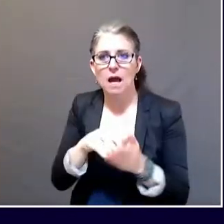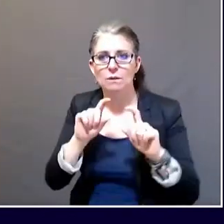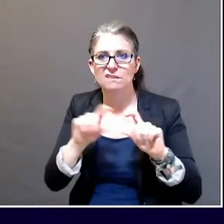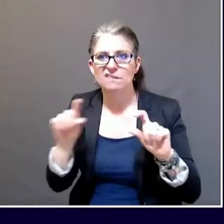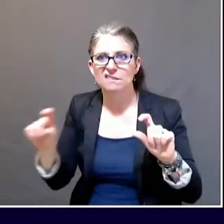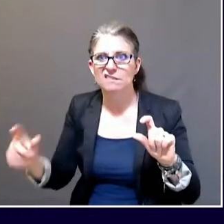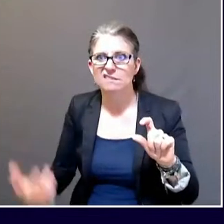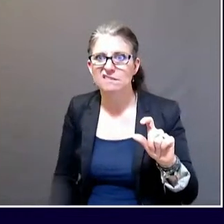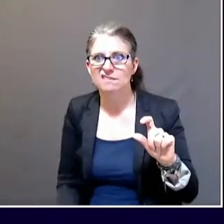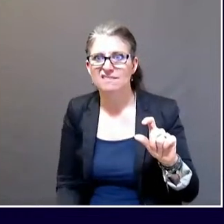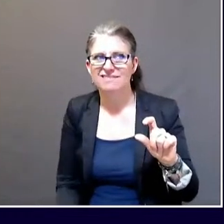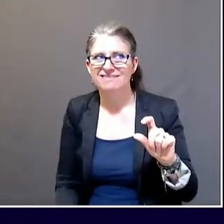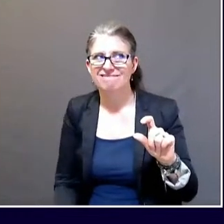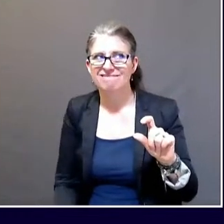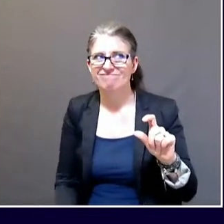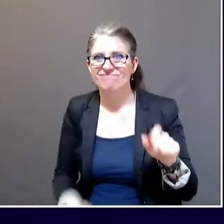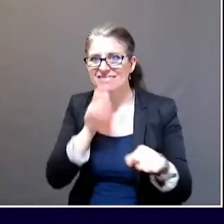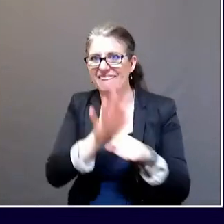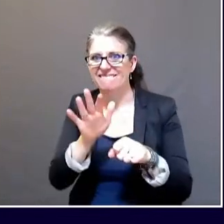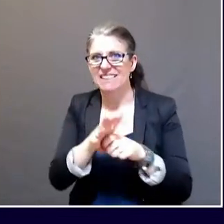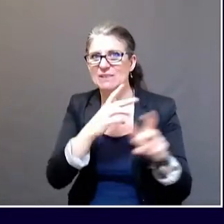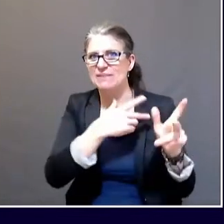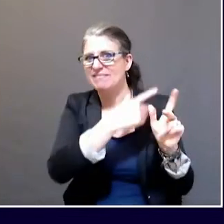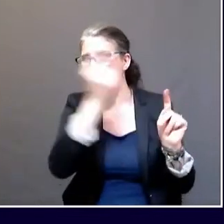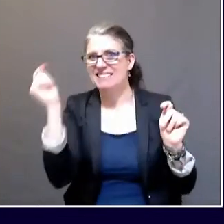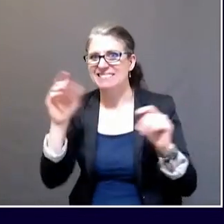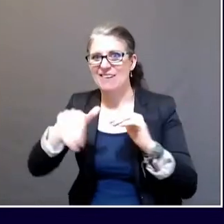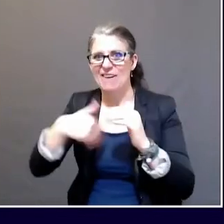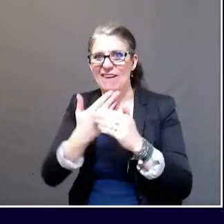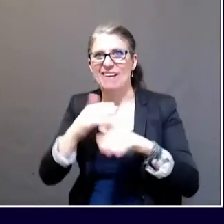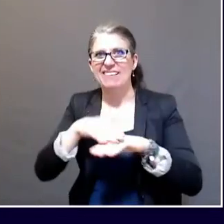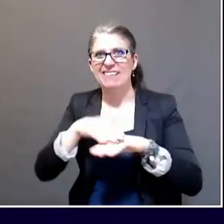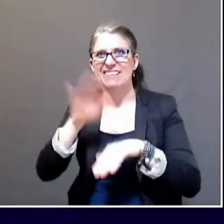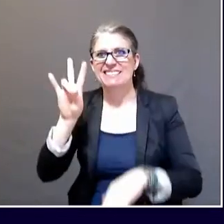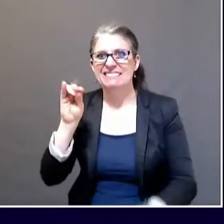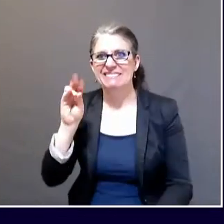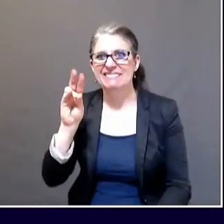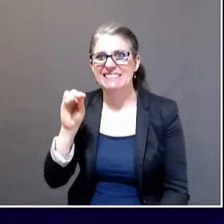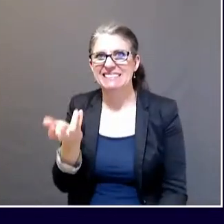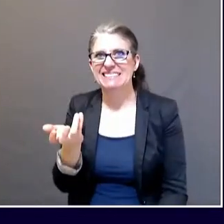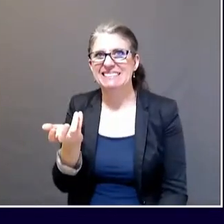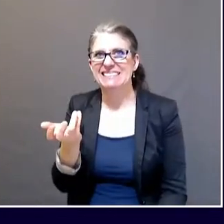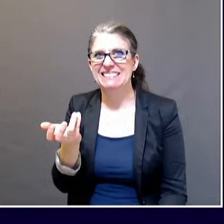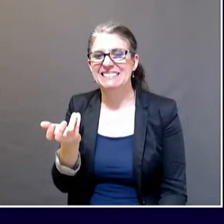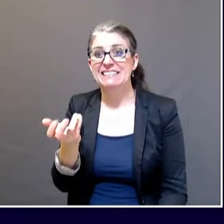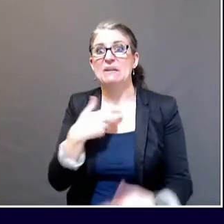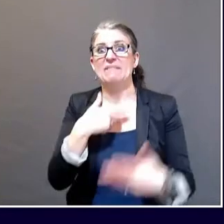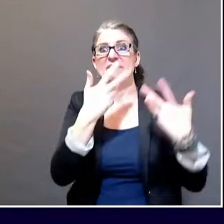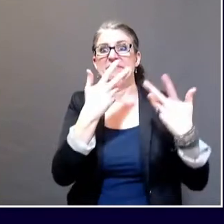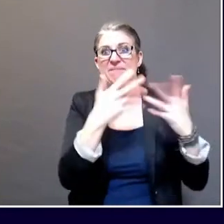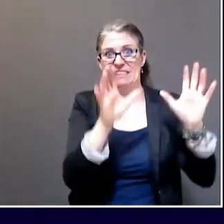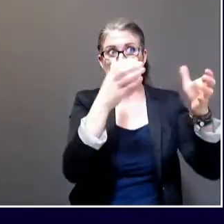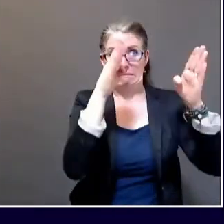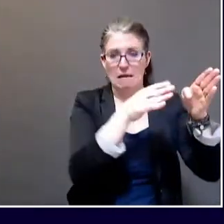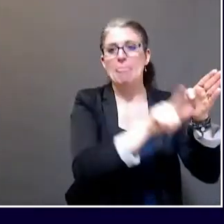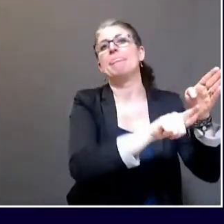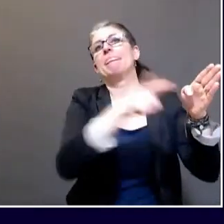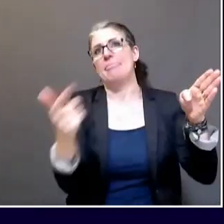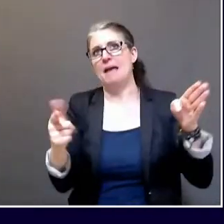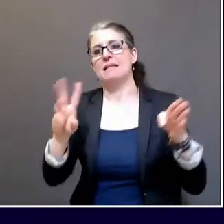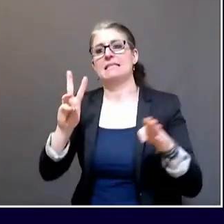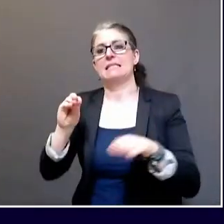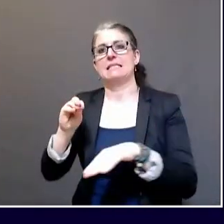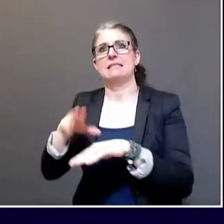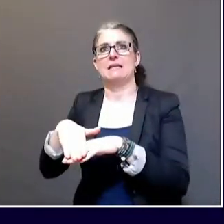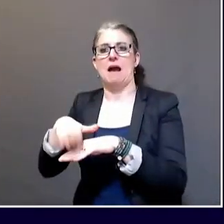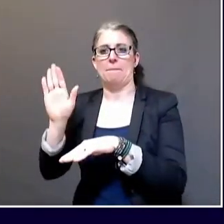69. We will then look at that category of people at medical risk. The US CDC has a definition. Here in Maine, we'll do a